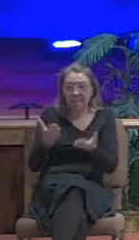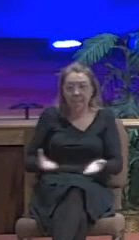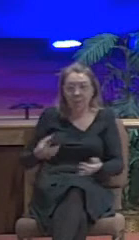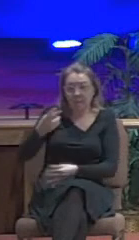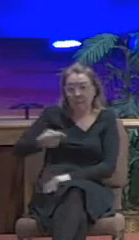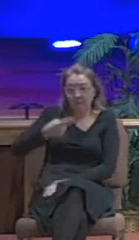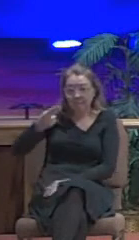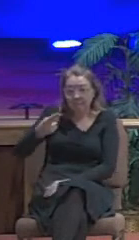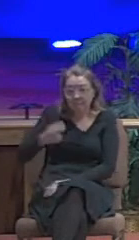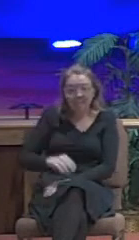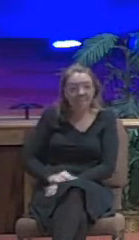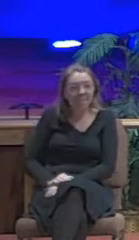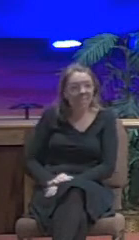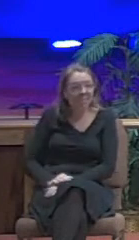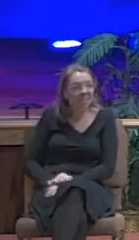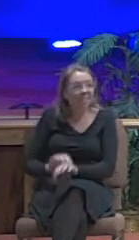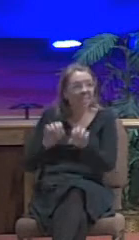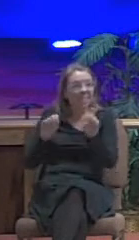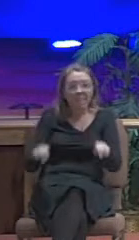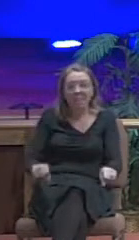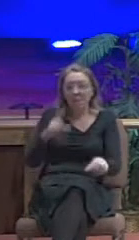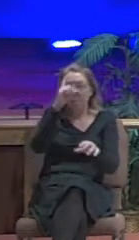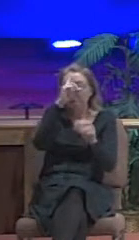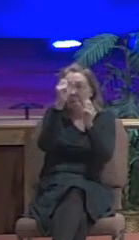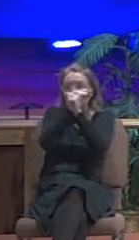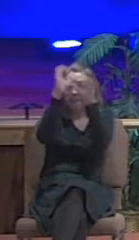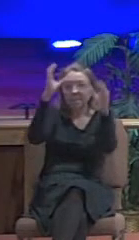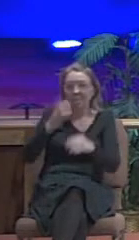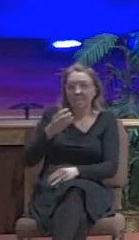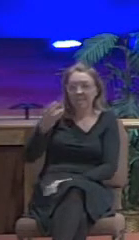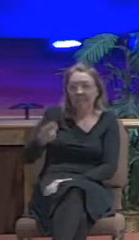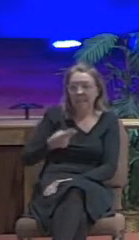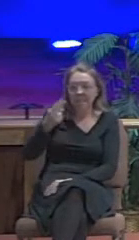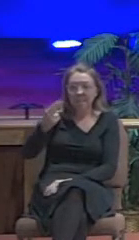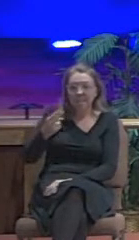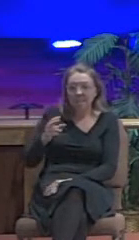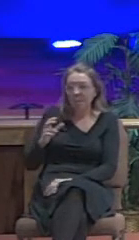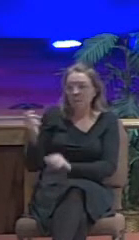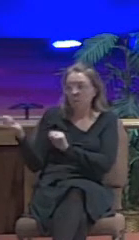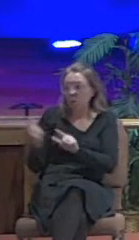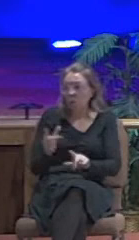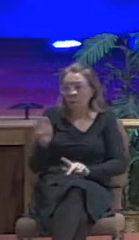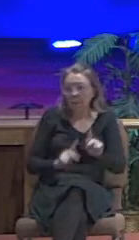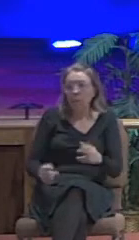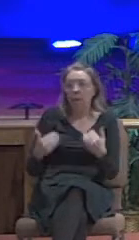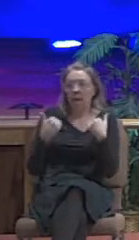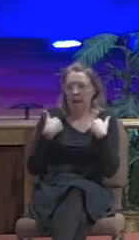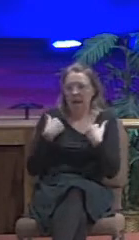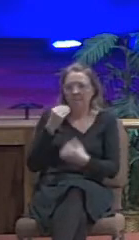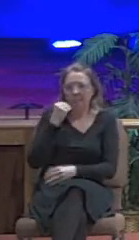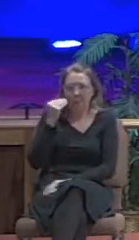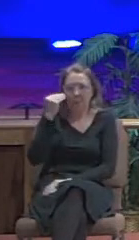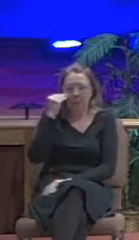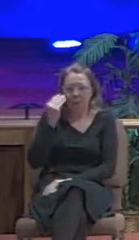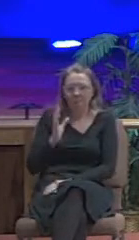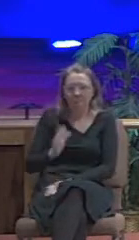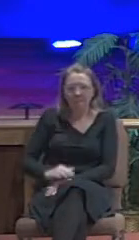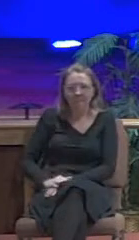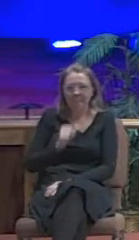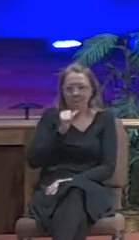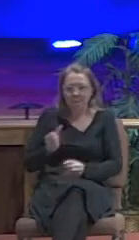Can you imagine a Hamilton where no one is homeless? Can you imagine a Hamilton where everyone has 3 square meals a